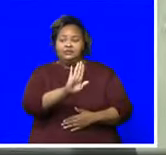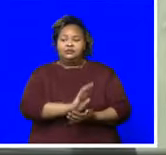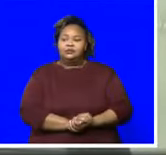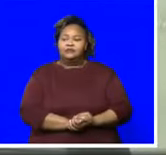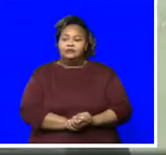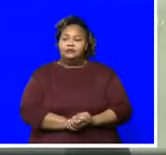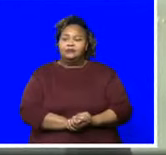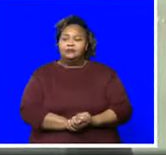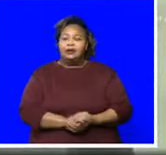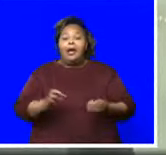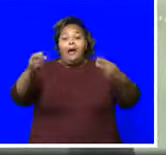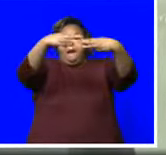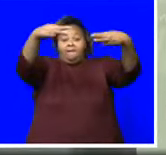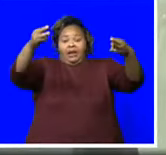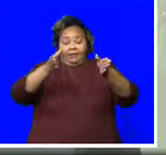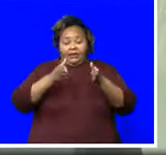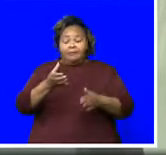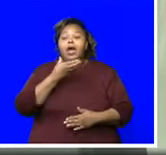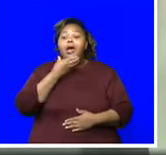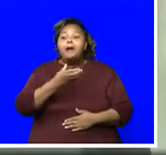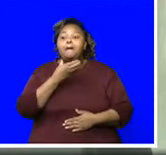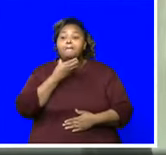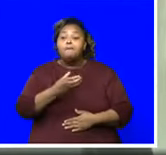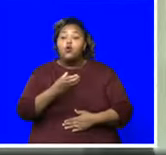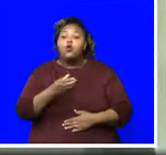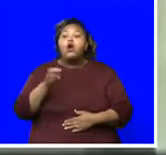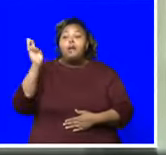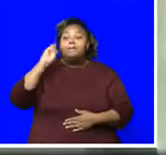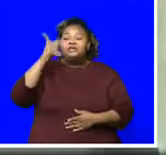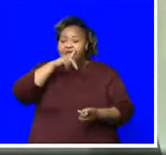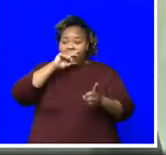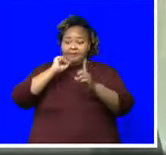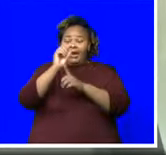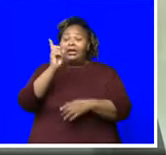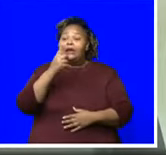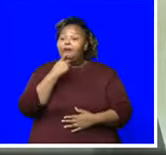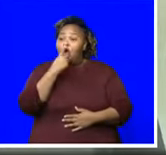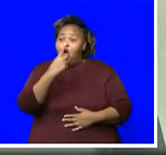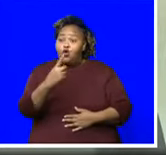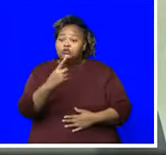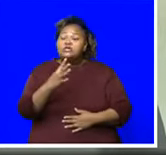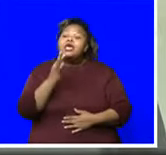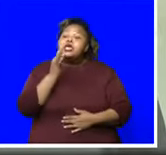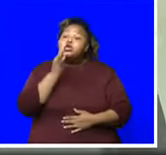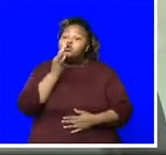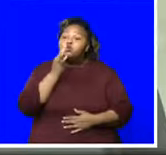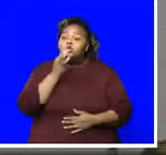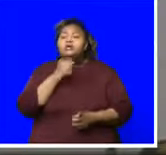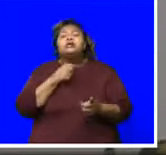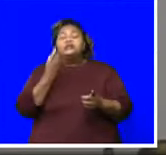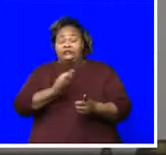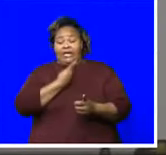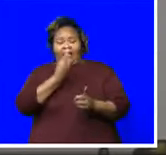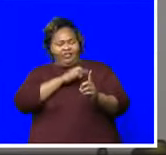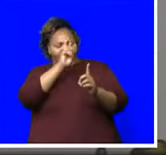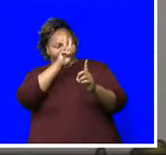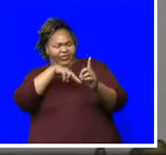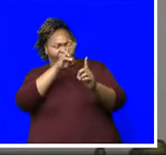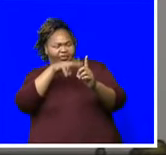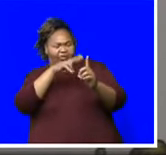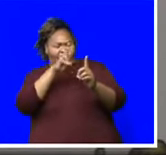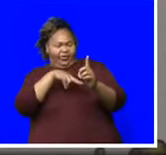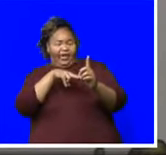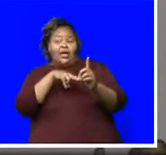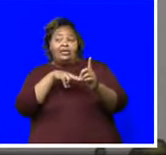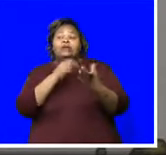Mengameli wetimbunga Lindiwe Dlamini uthi bani labasha abatifune bese bayathola ukuthi uNkulunkulu batfumene emhlabeni. Umuntu